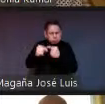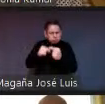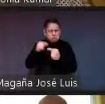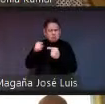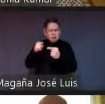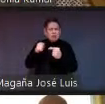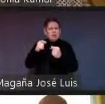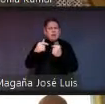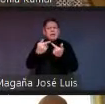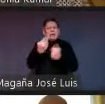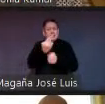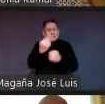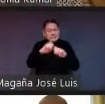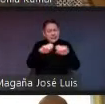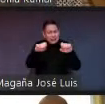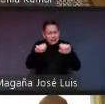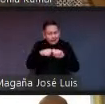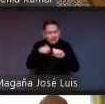well.